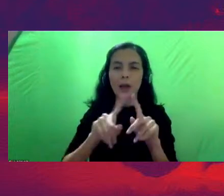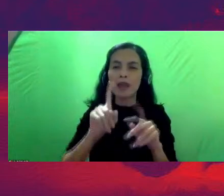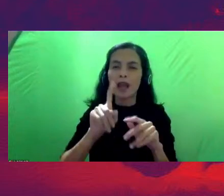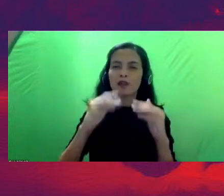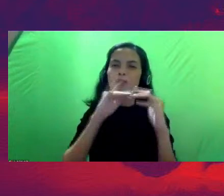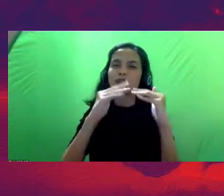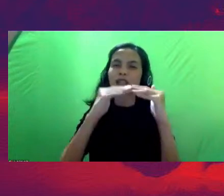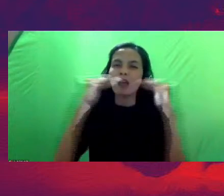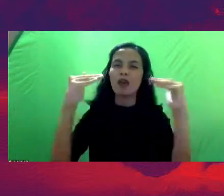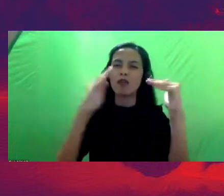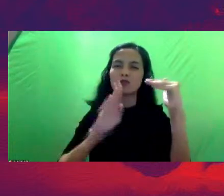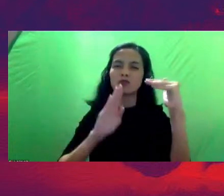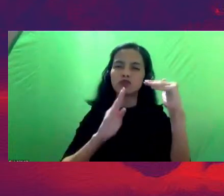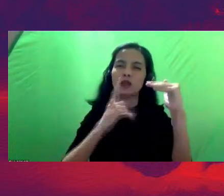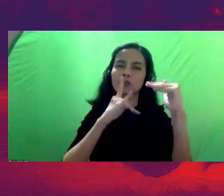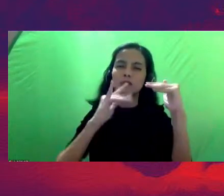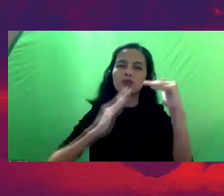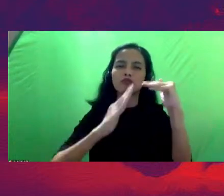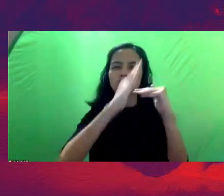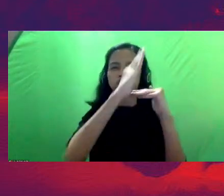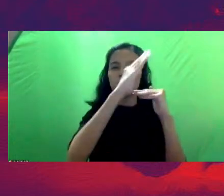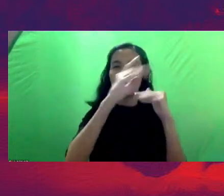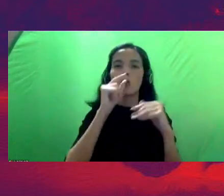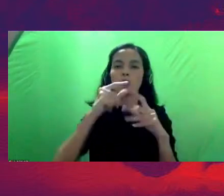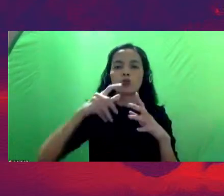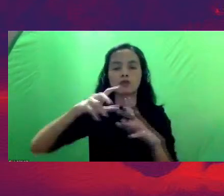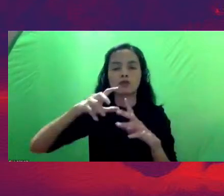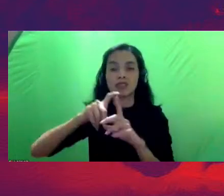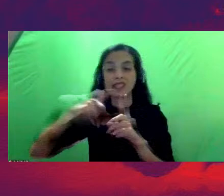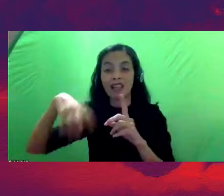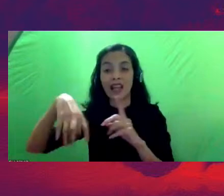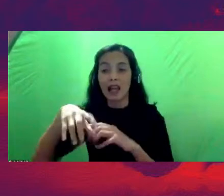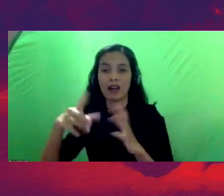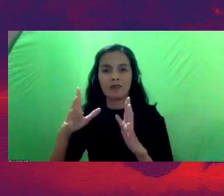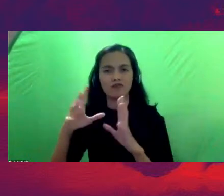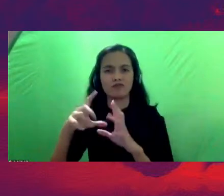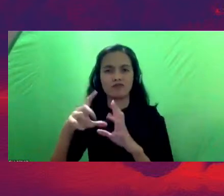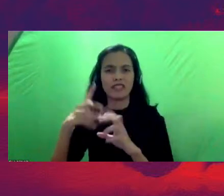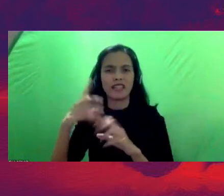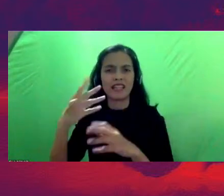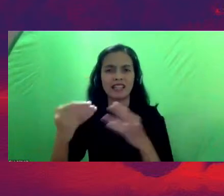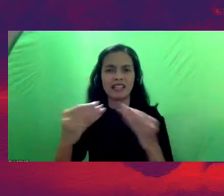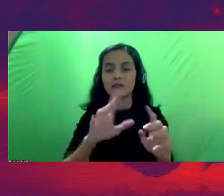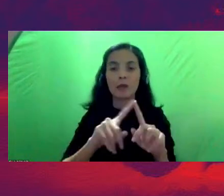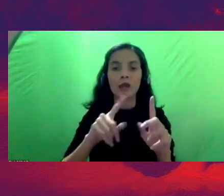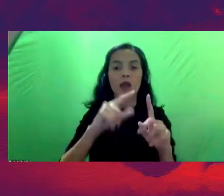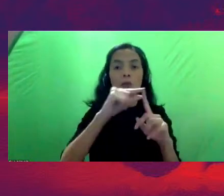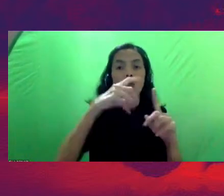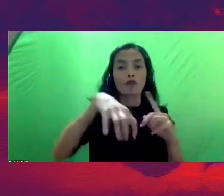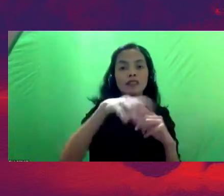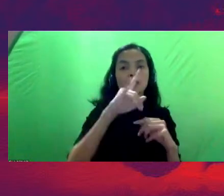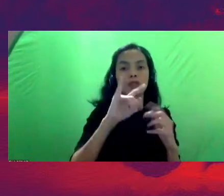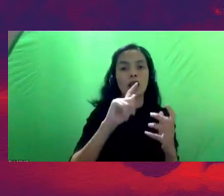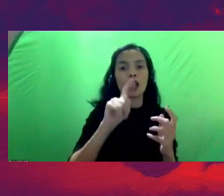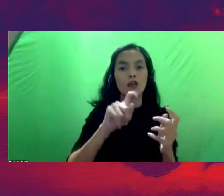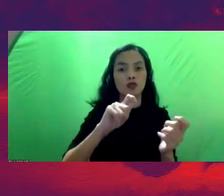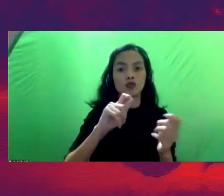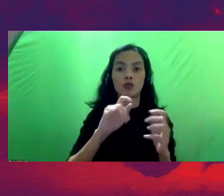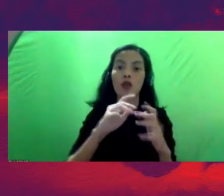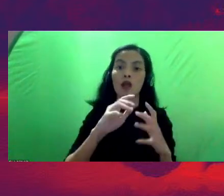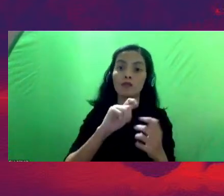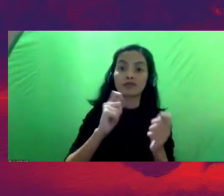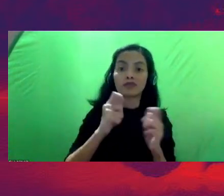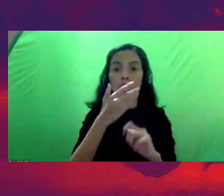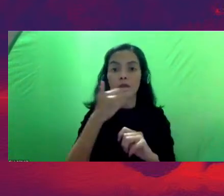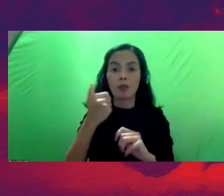context of at the province level. And but the good news here is that we find that